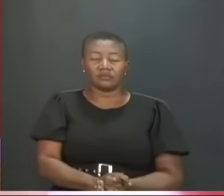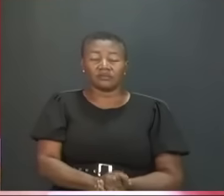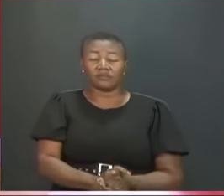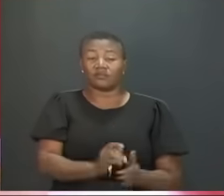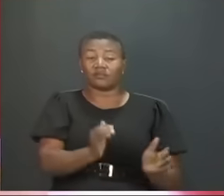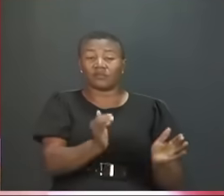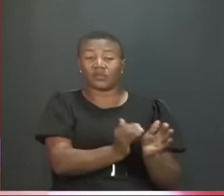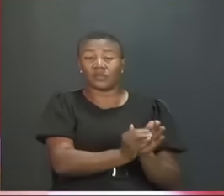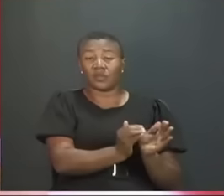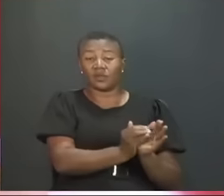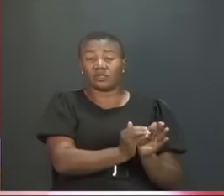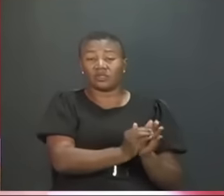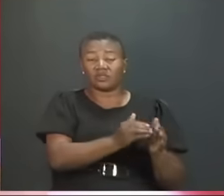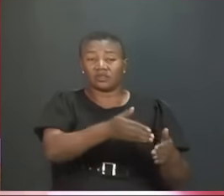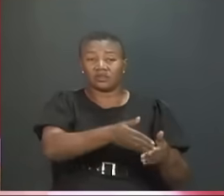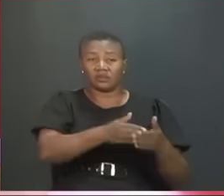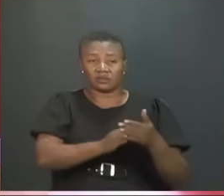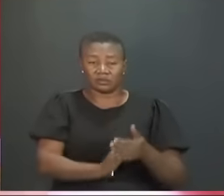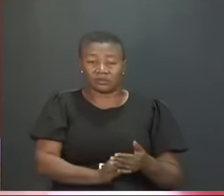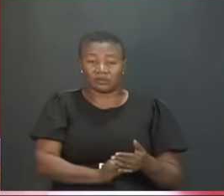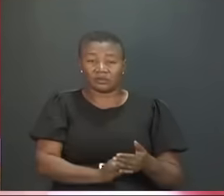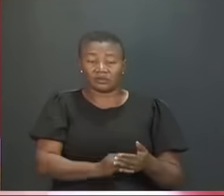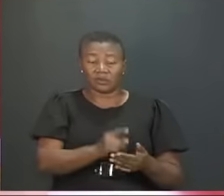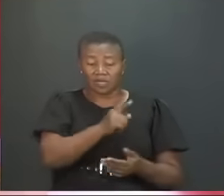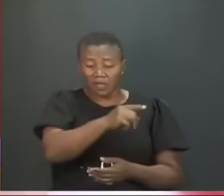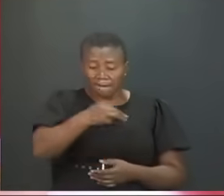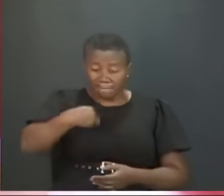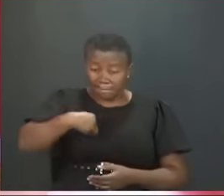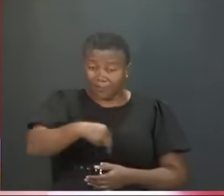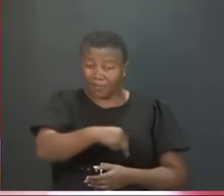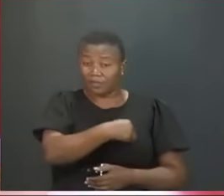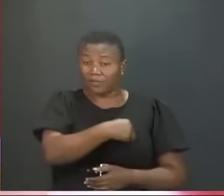minority leader is a member of the business committee.